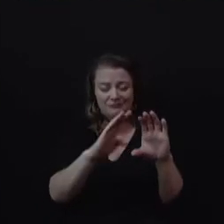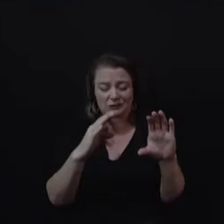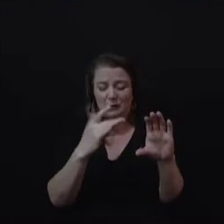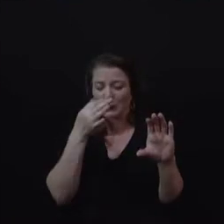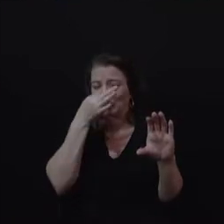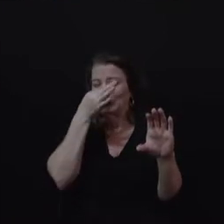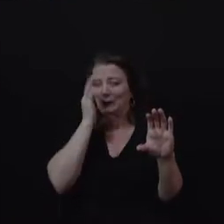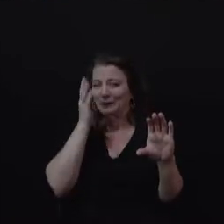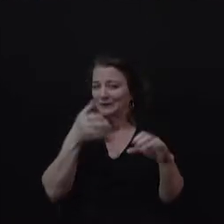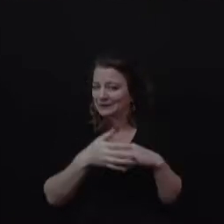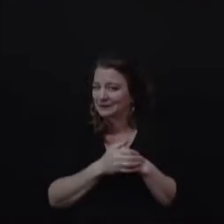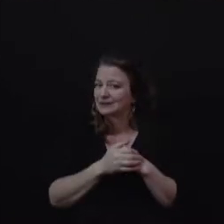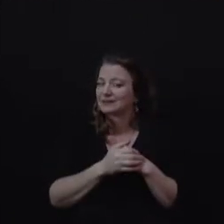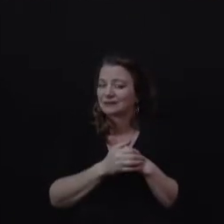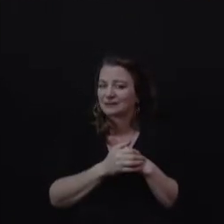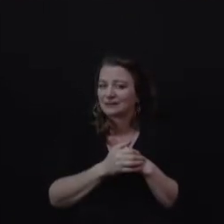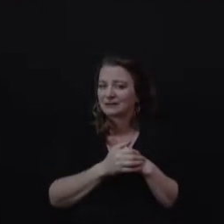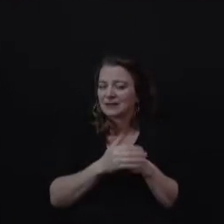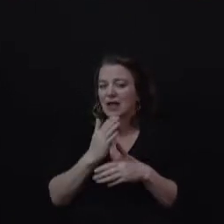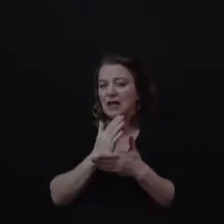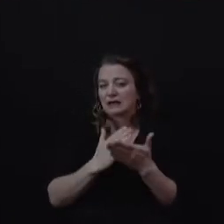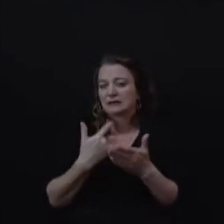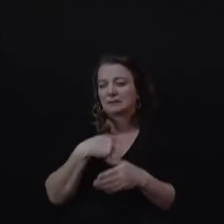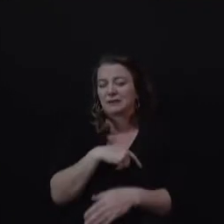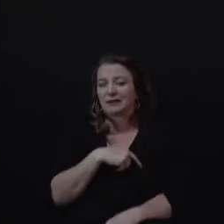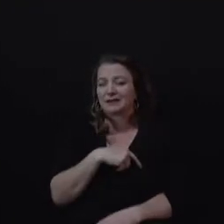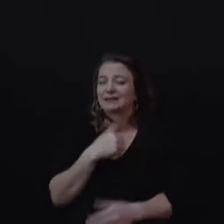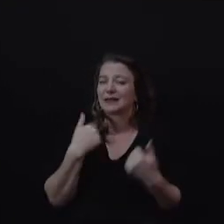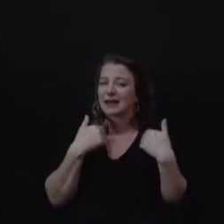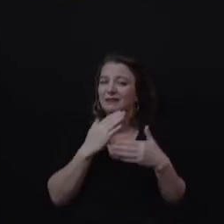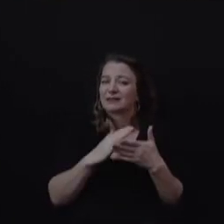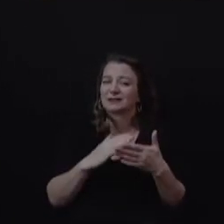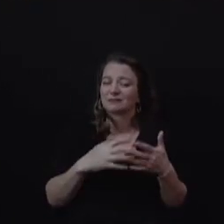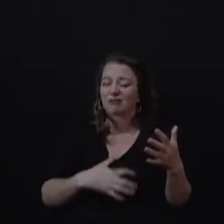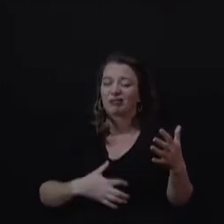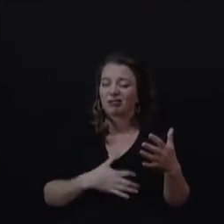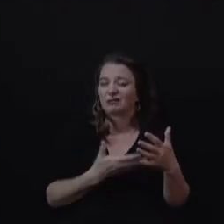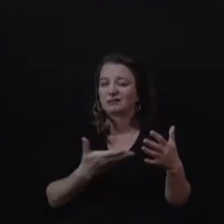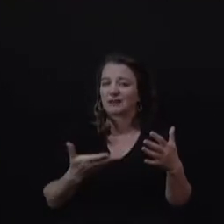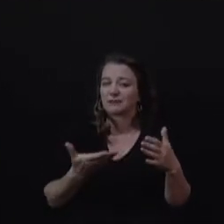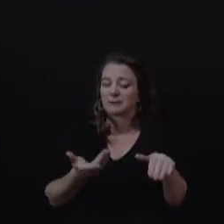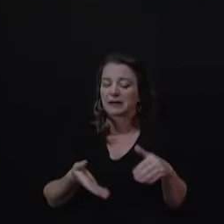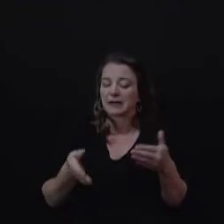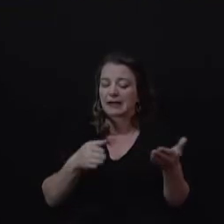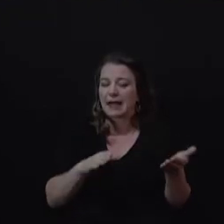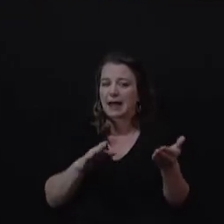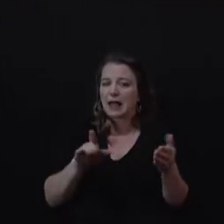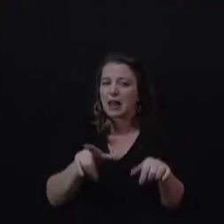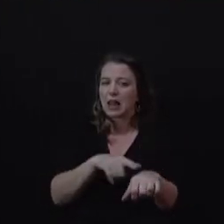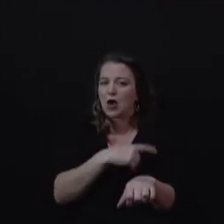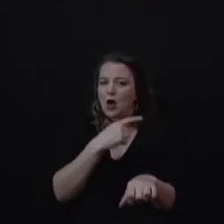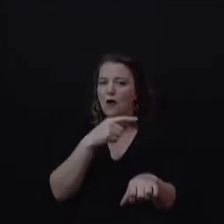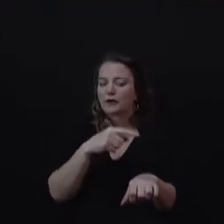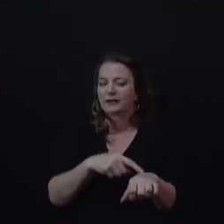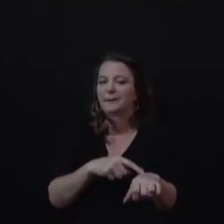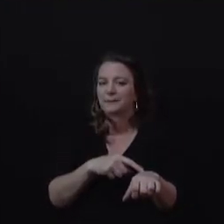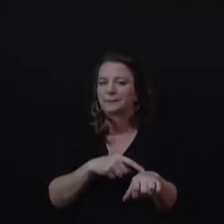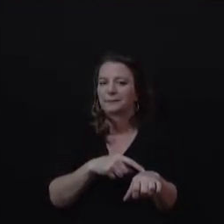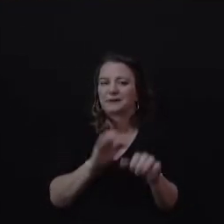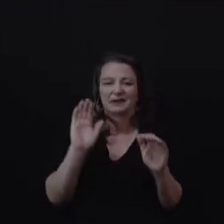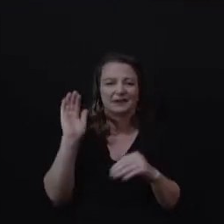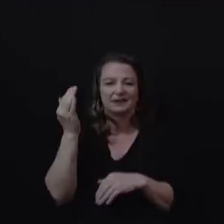stink. Some of us have some stinky stuff that's been dead a long time, and there seems to be no